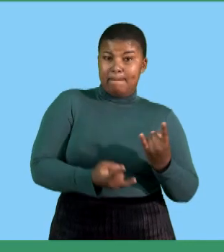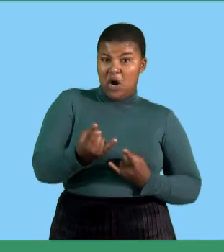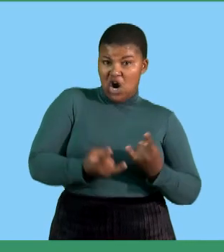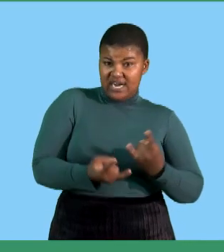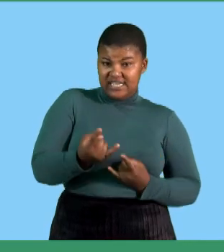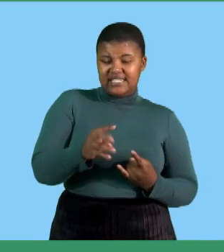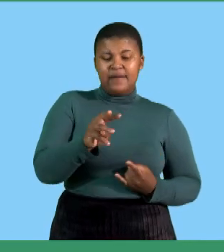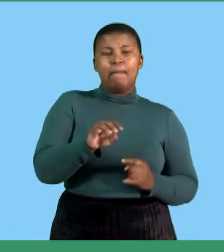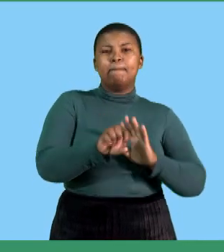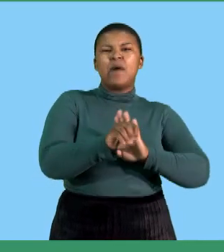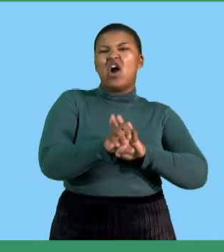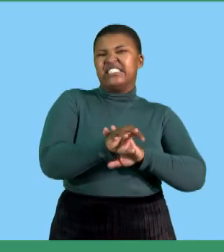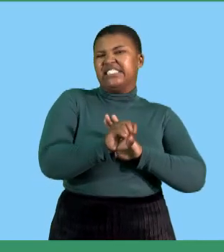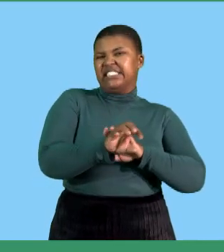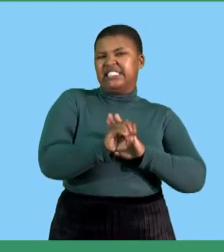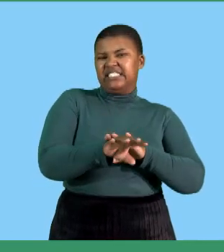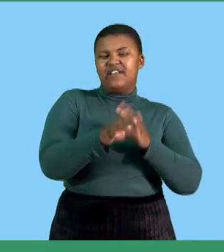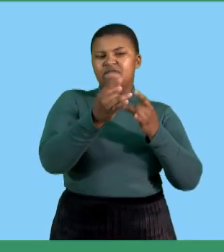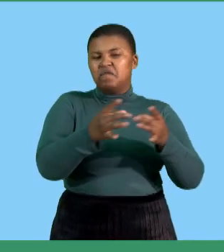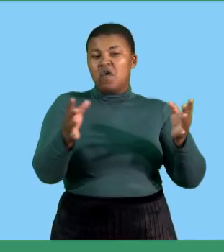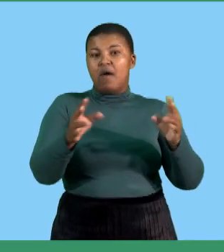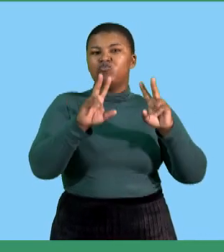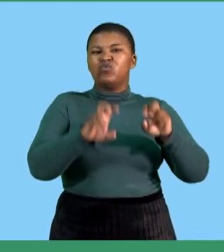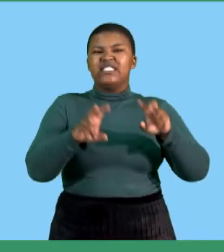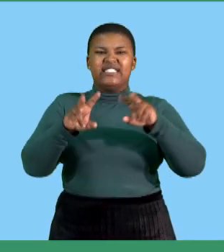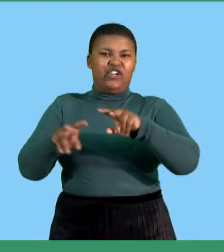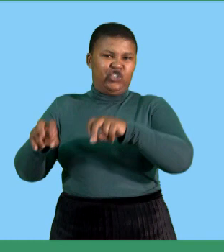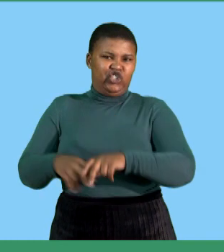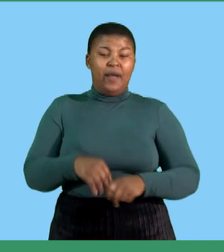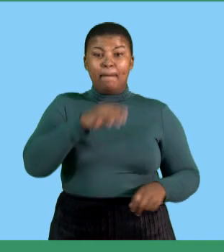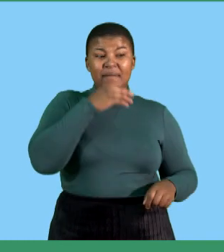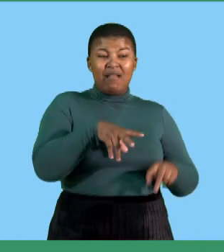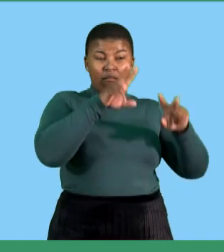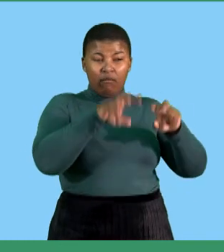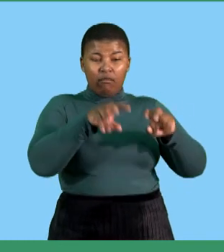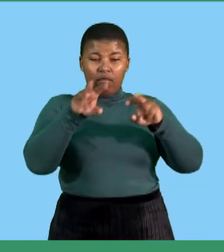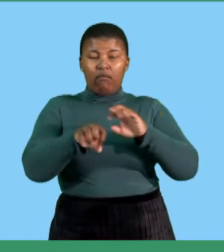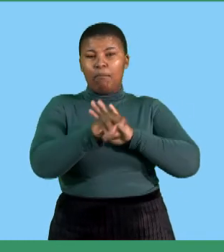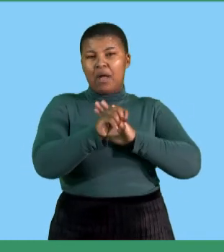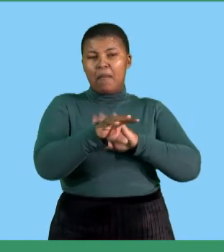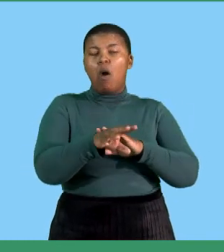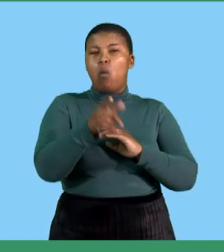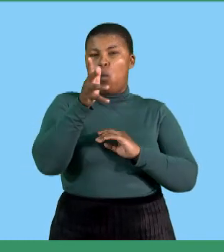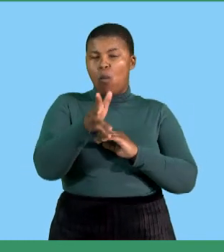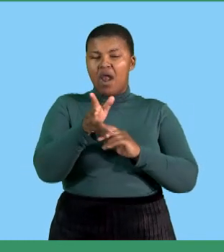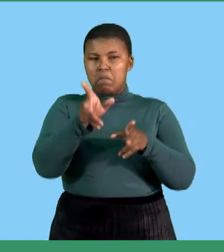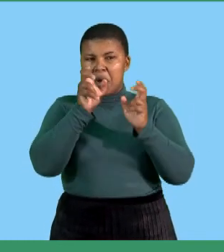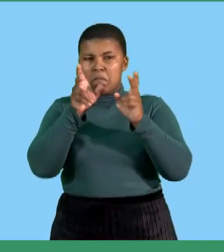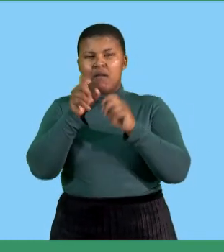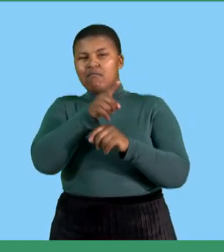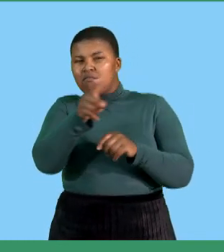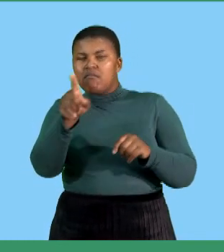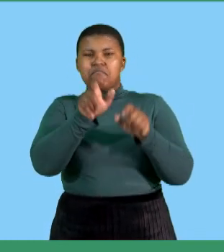has to do some market research. And in this market research, they will find out what is the needs and wants of